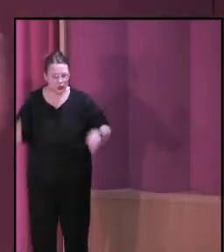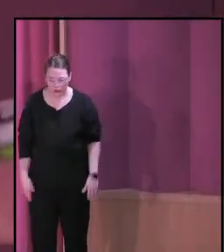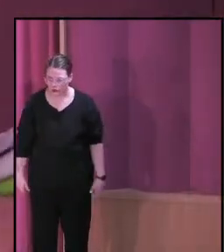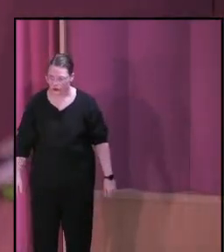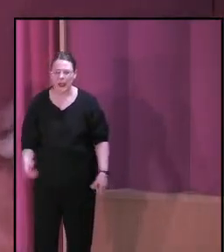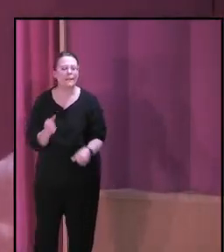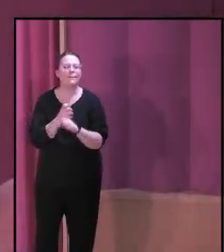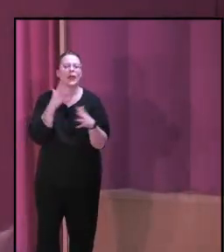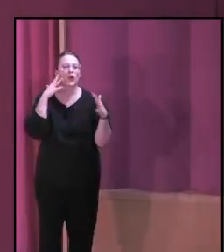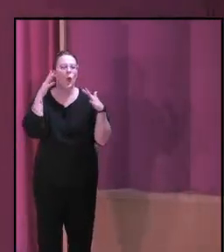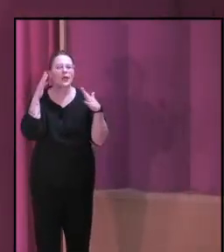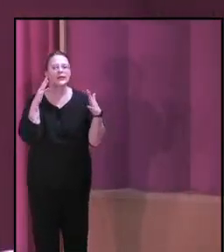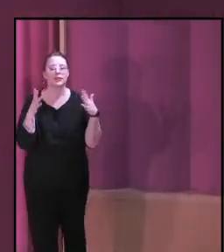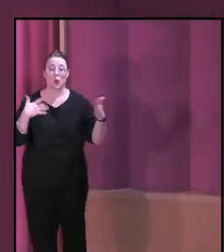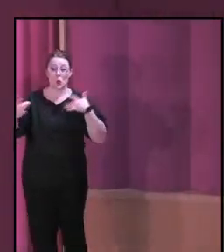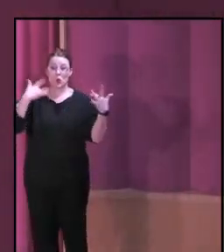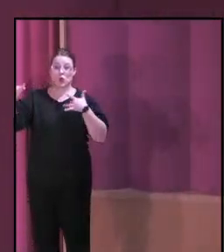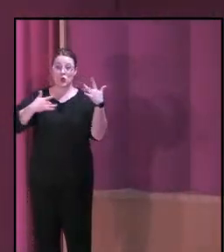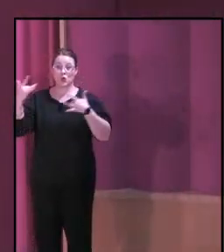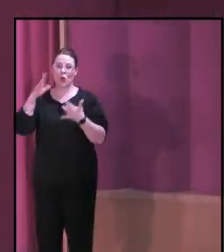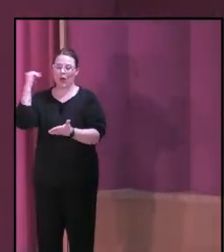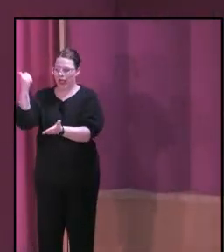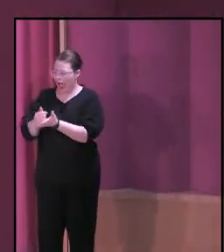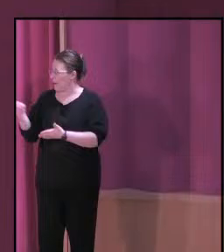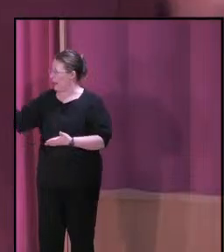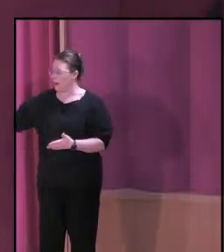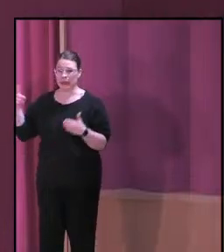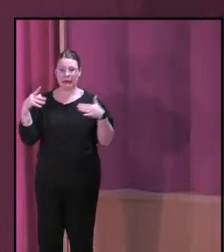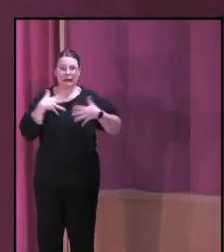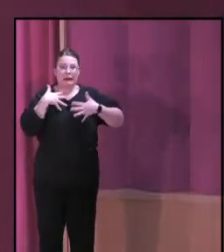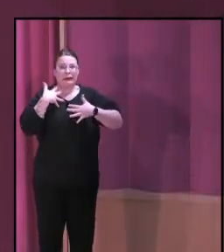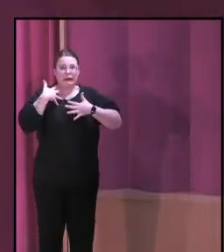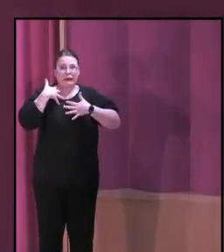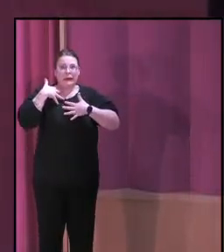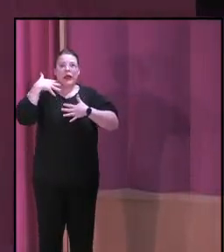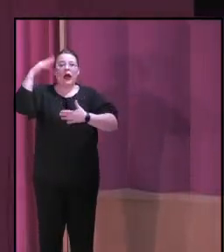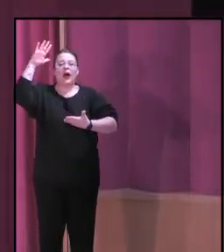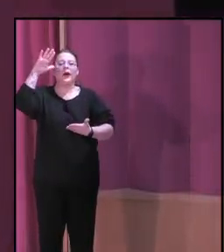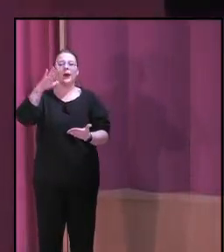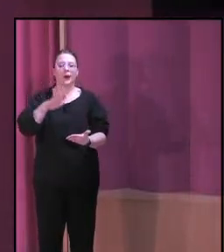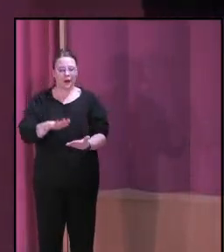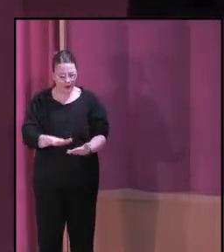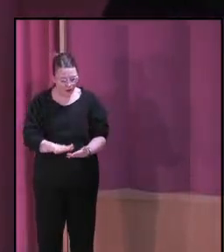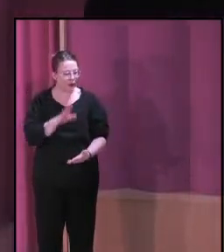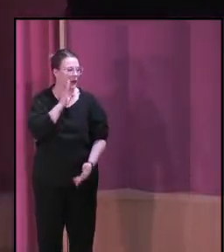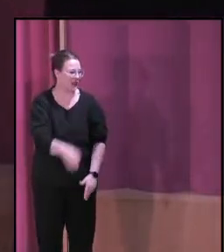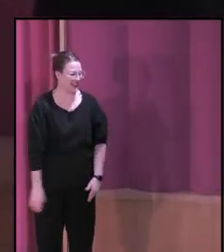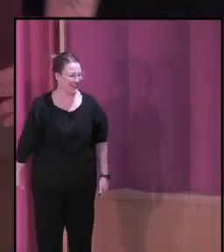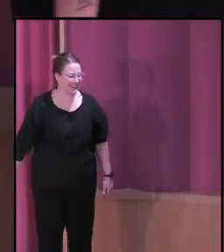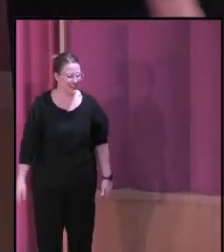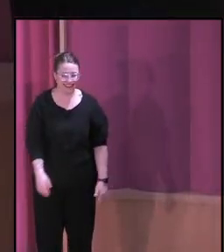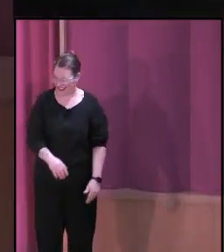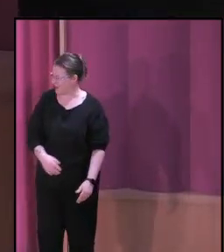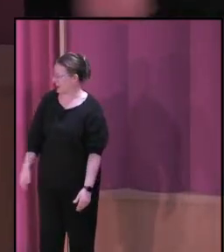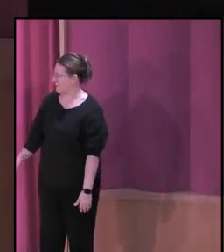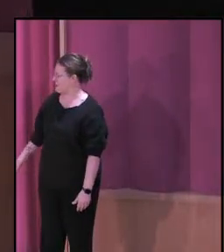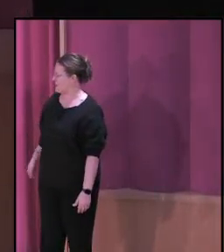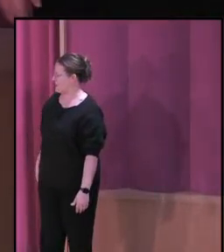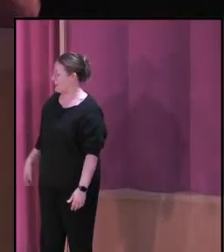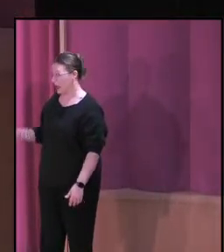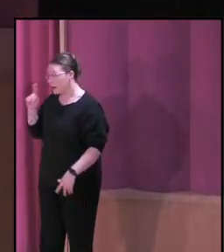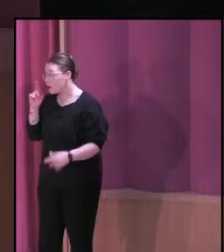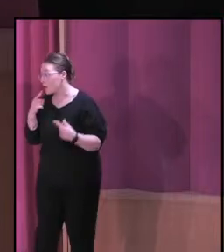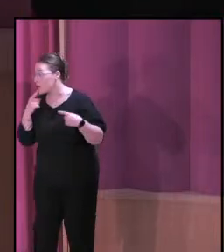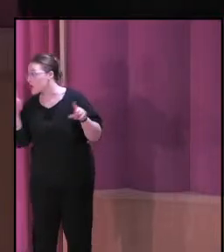Just make a bunch of noise, and that's going to help Miko come back down from the heights of freaking out right back to the stage. Do you think it's going to work,